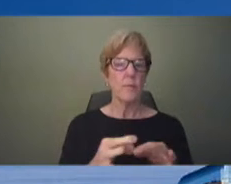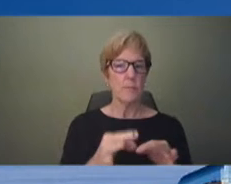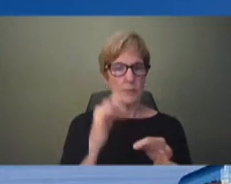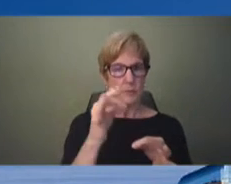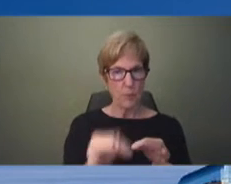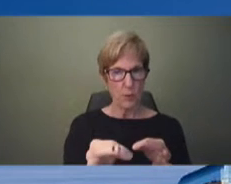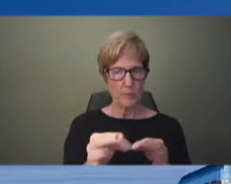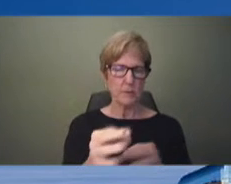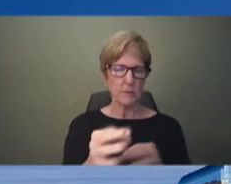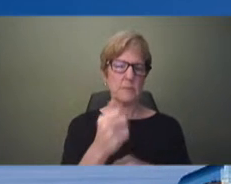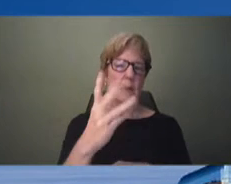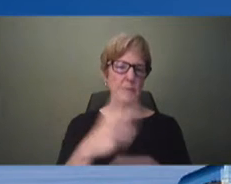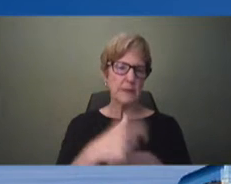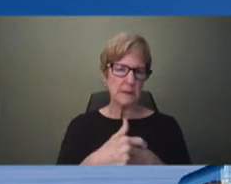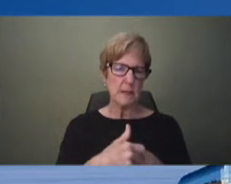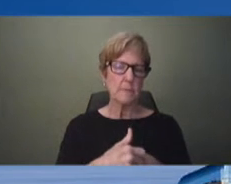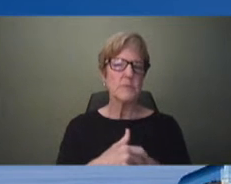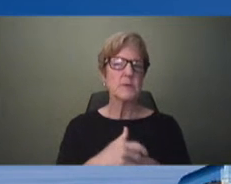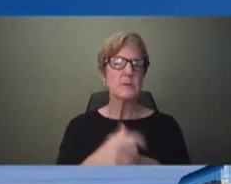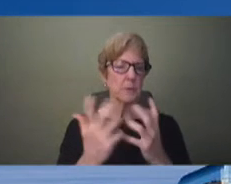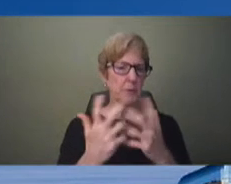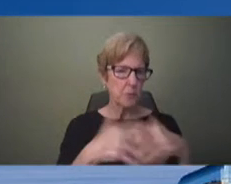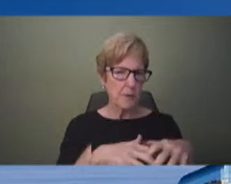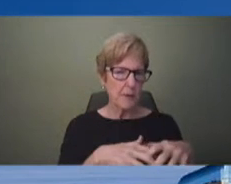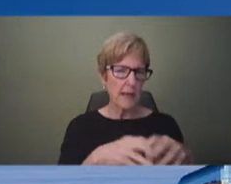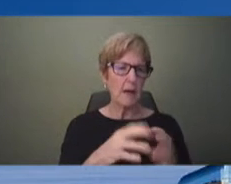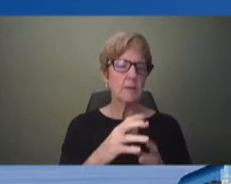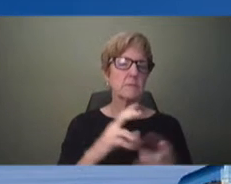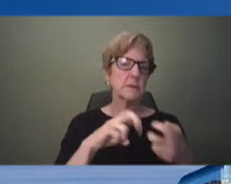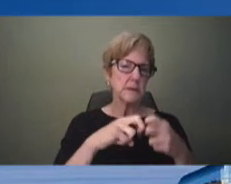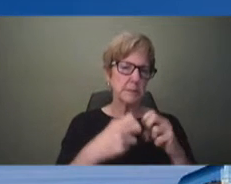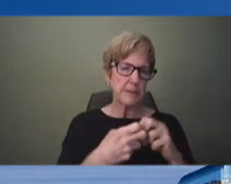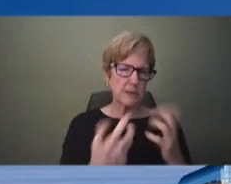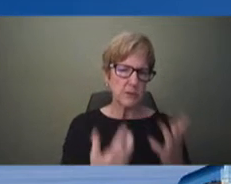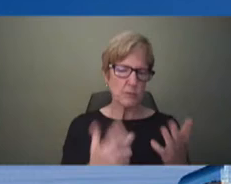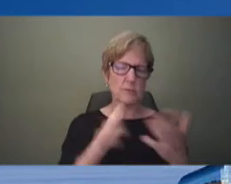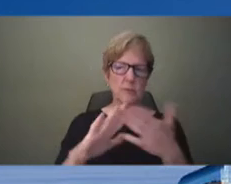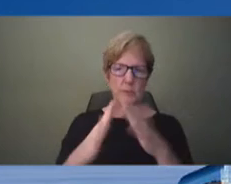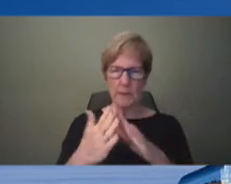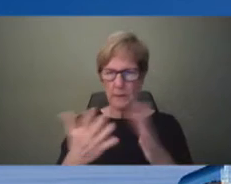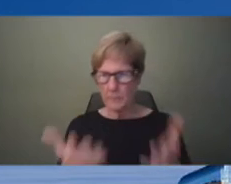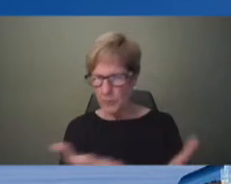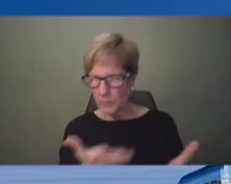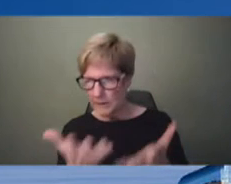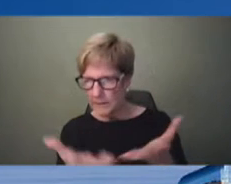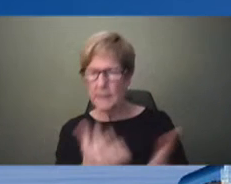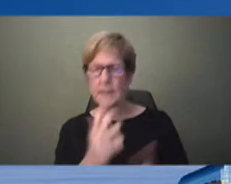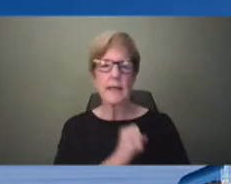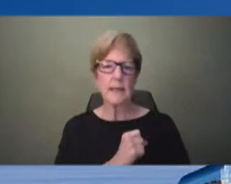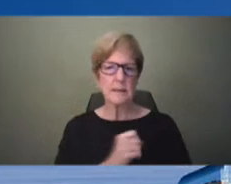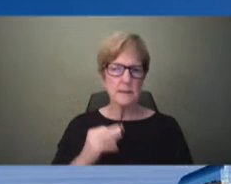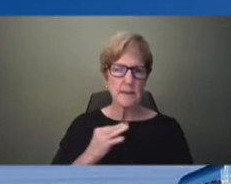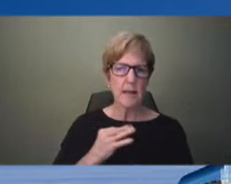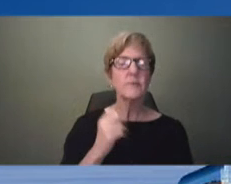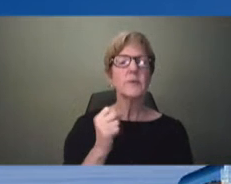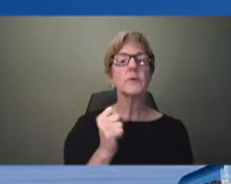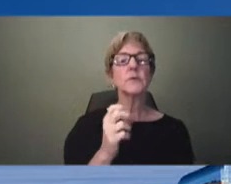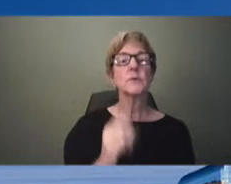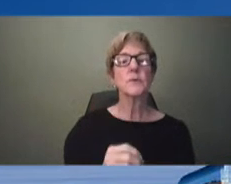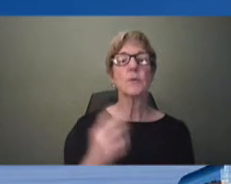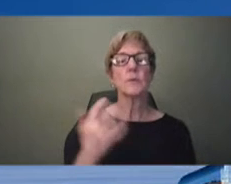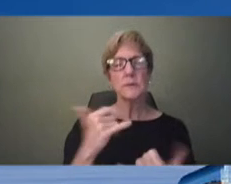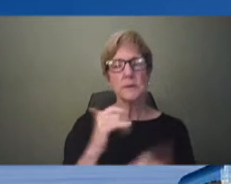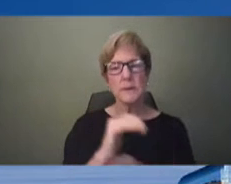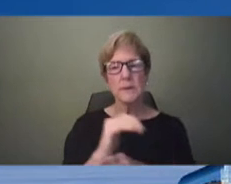a couple of time just so we can work out some uh issues with the community as well as staff and so tonight we kind of go